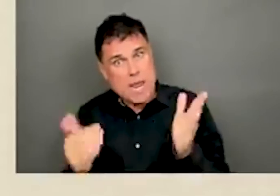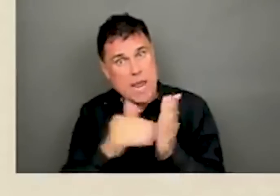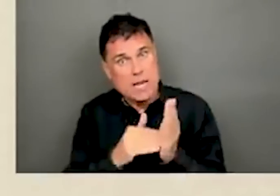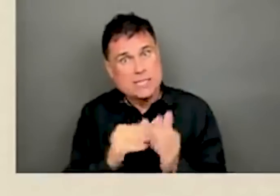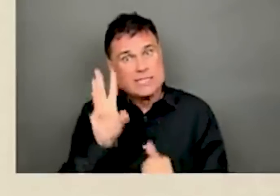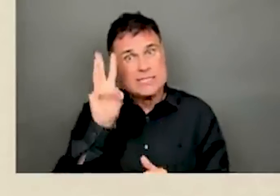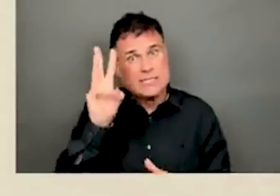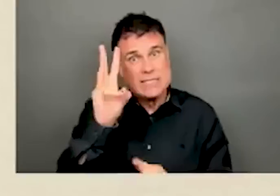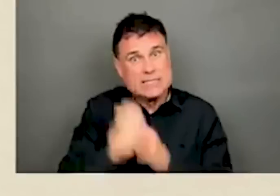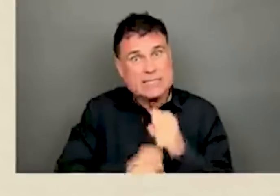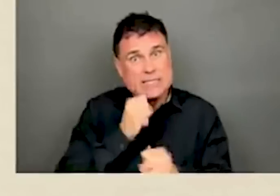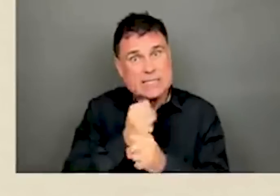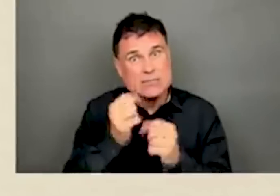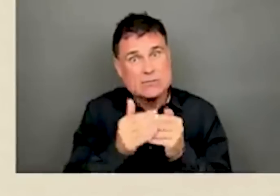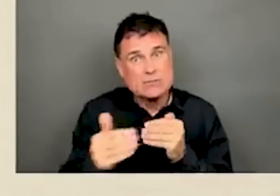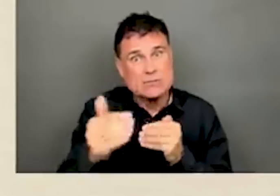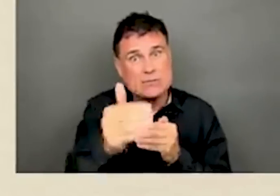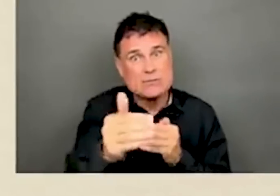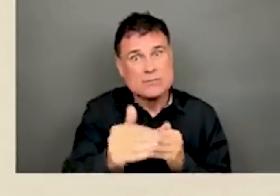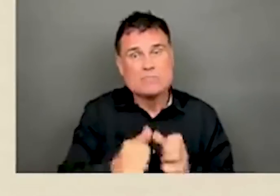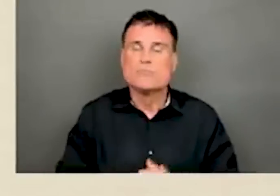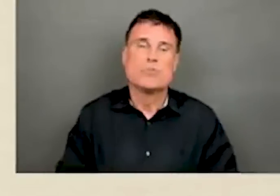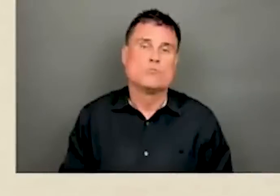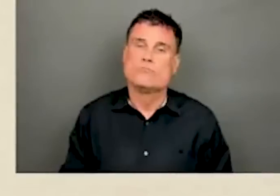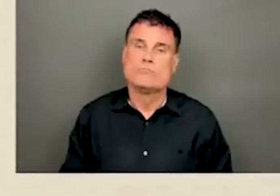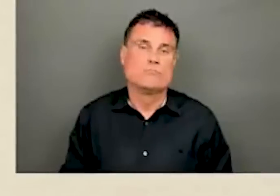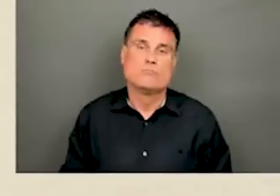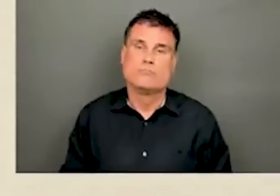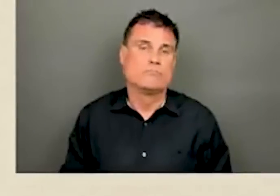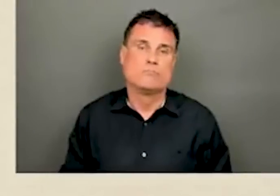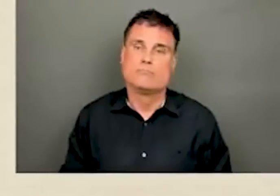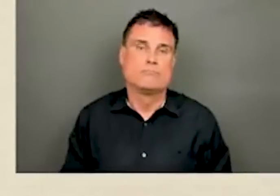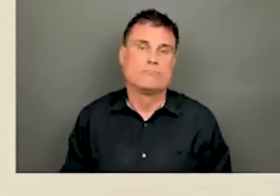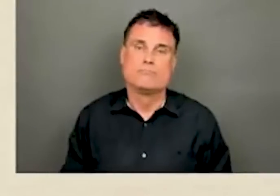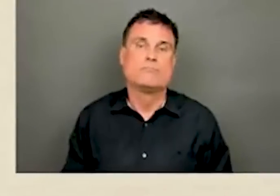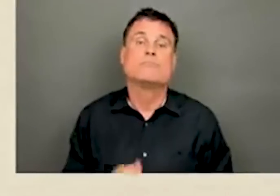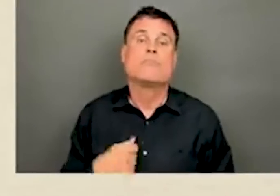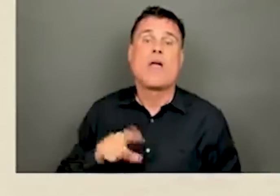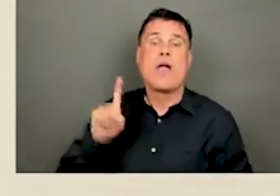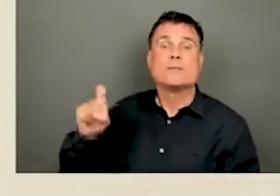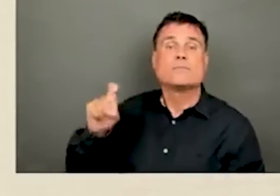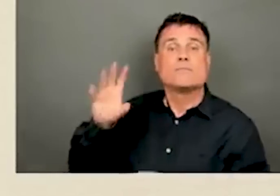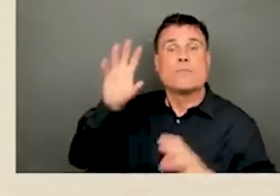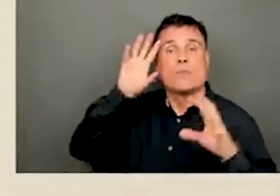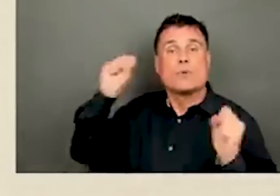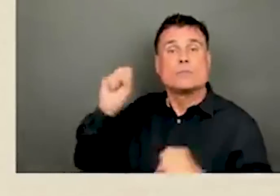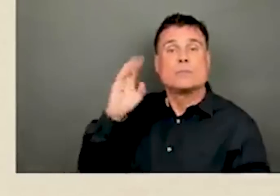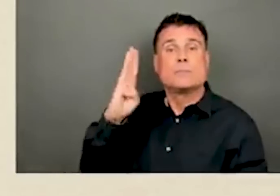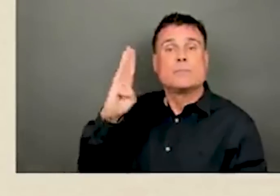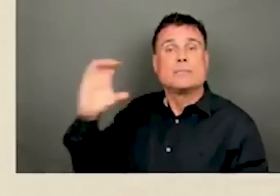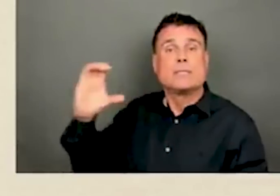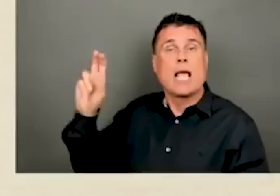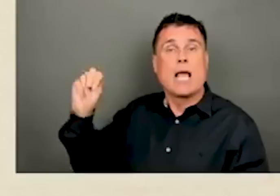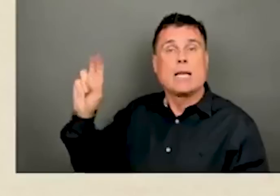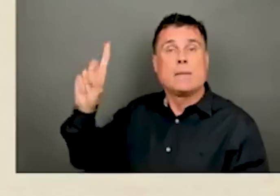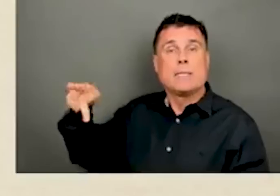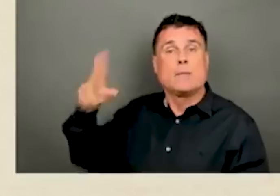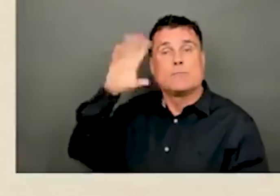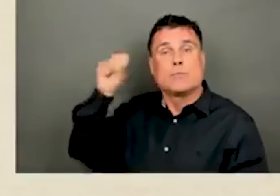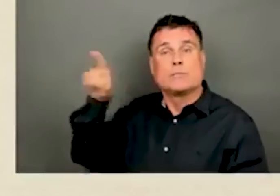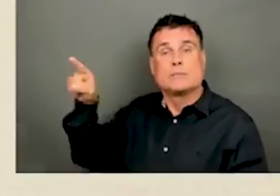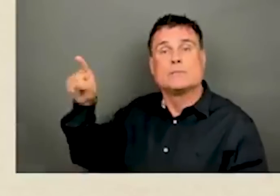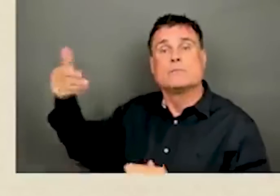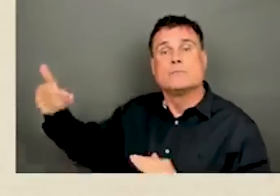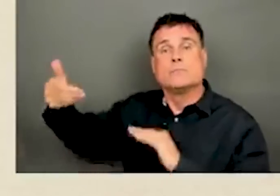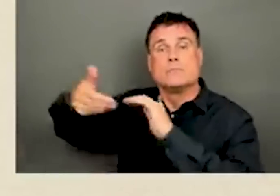I've asked Darren Shumahetsa, the President of the BC NDP, to work with our governing body, the Provincial Council and the Executive, to